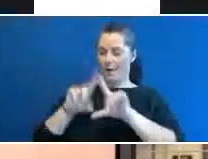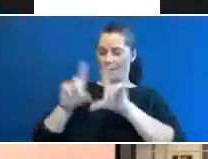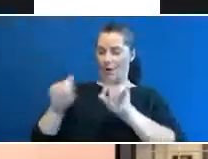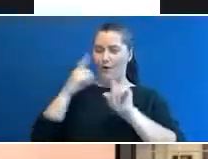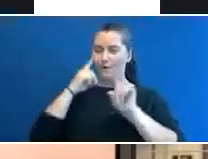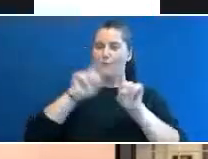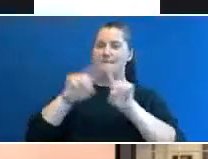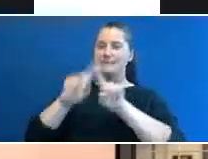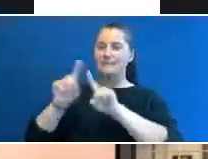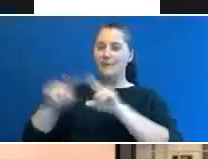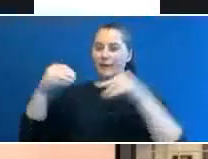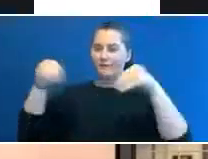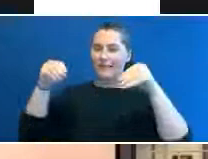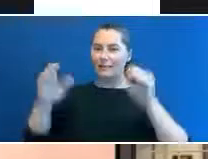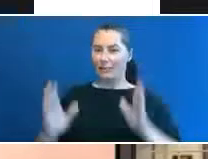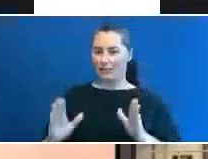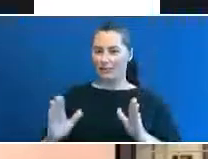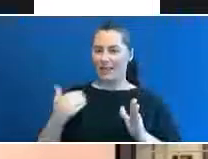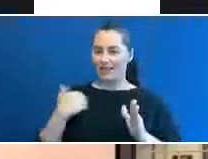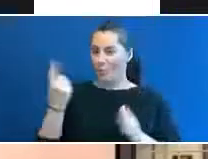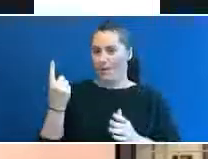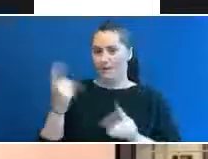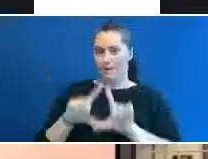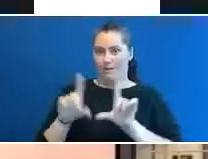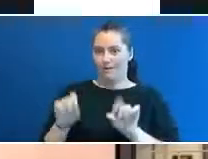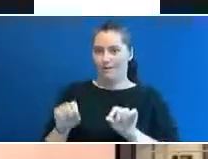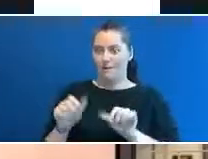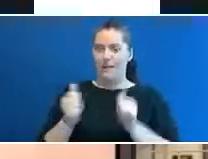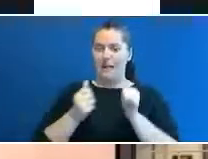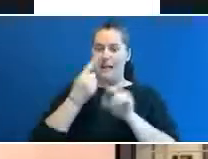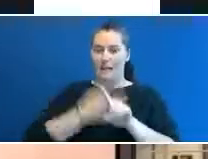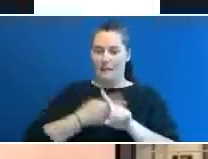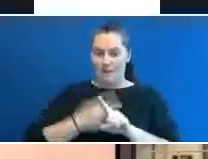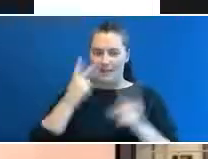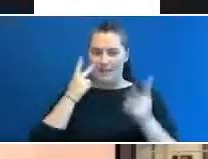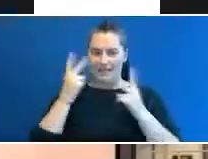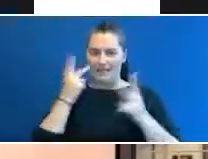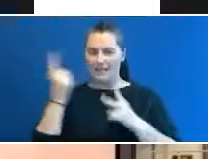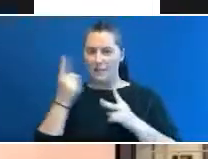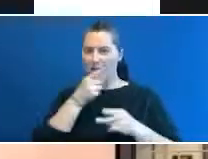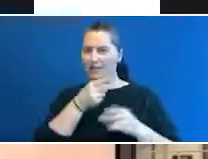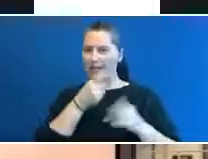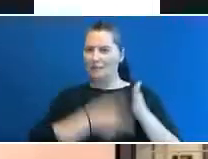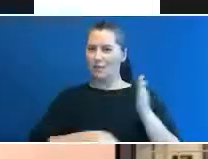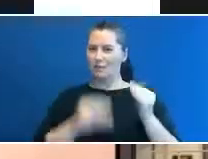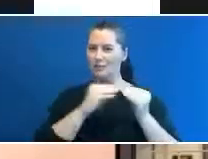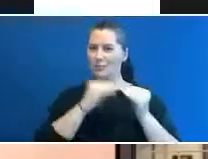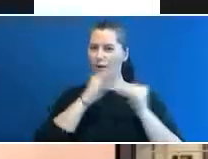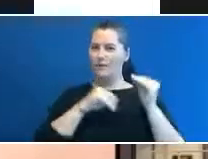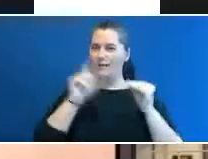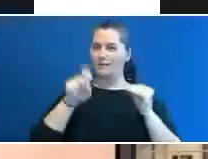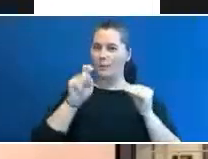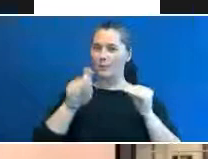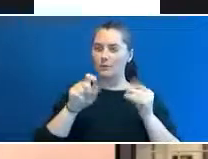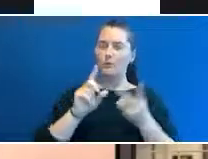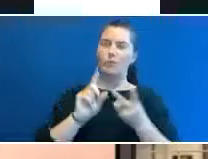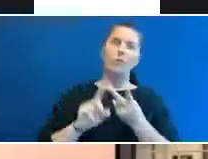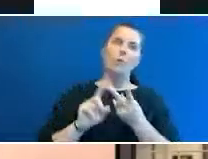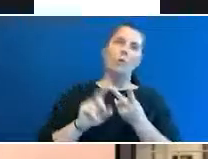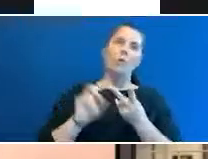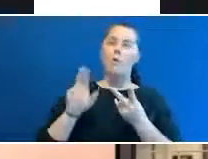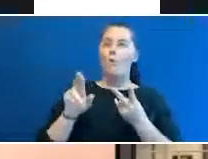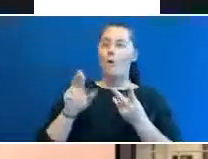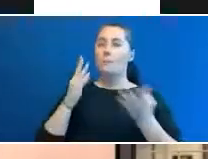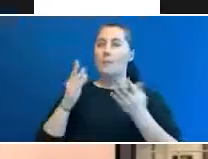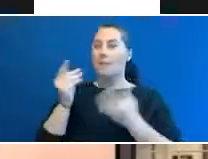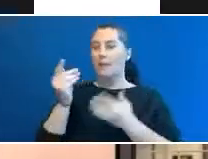vendors. Well, every month I would see someone who would charge me a little bit more than they were supposed to. Or maybe a couple